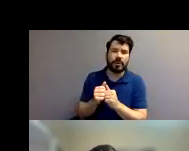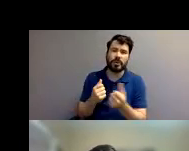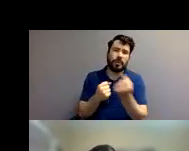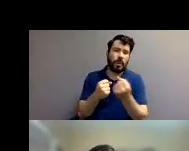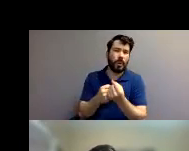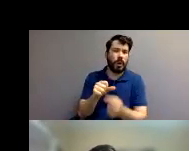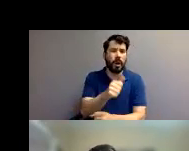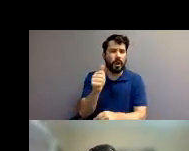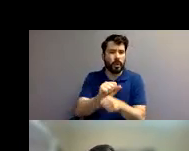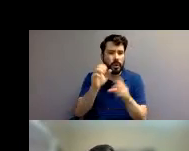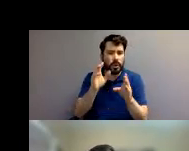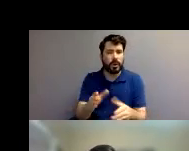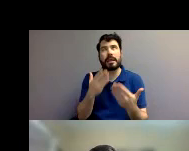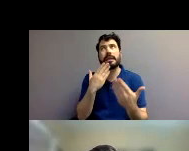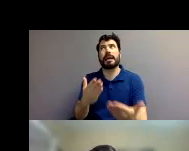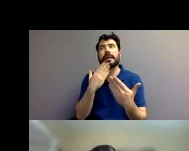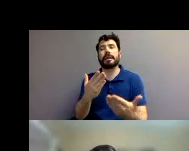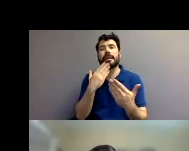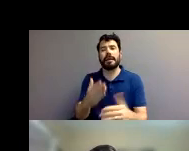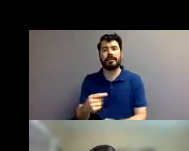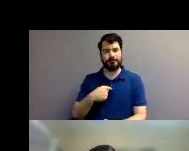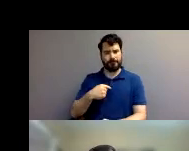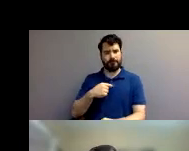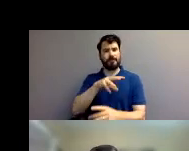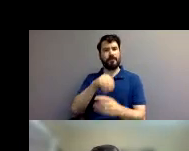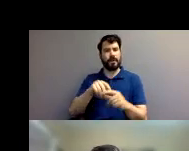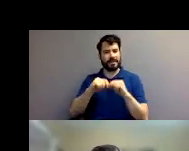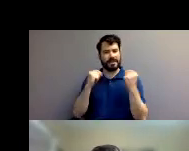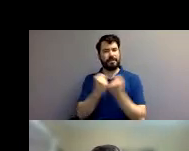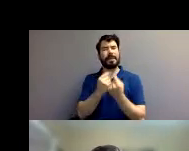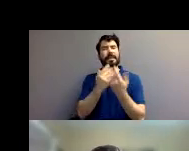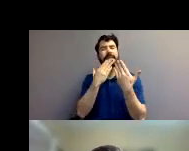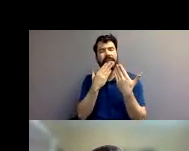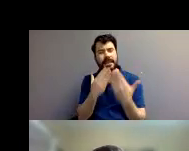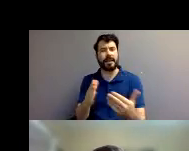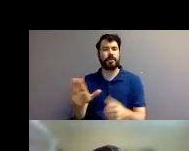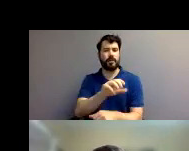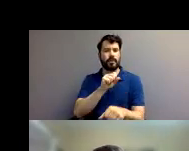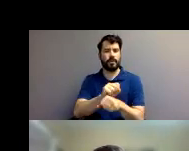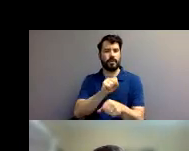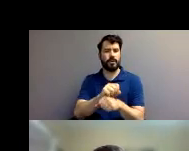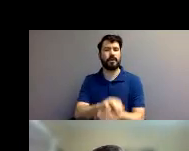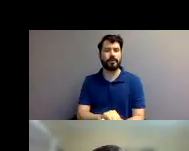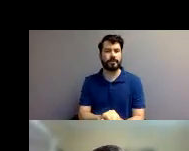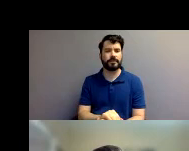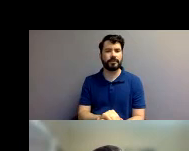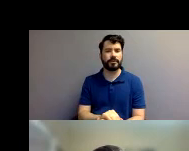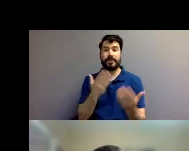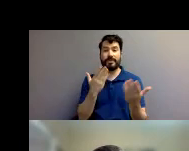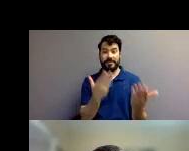enough. And as a team member of yours, I truly thank you for all that you've done. So with this